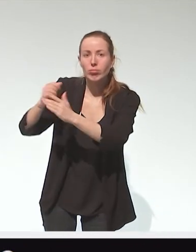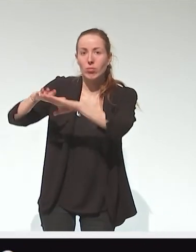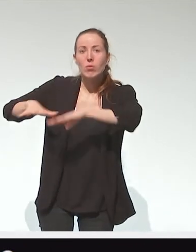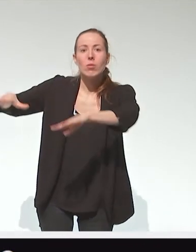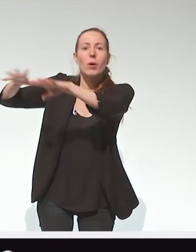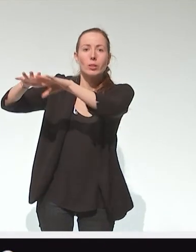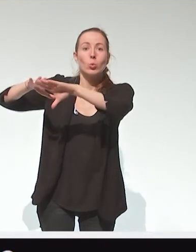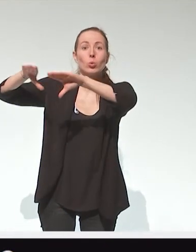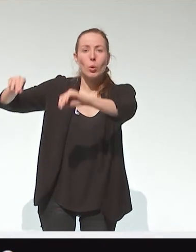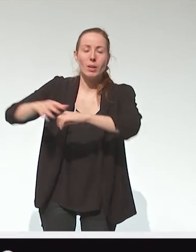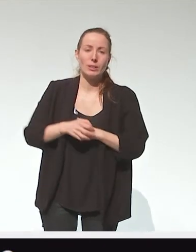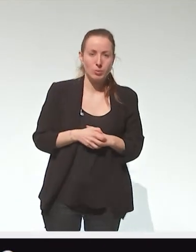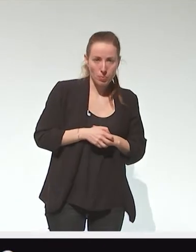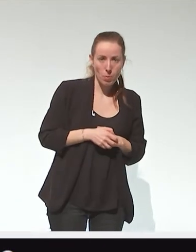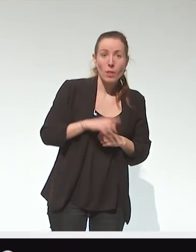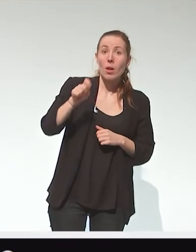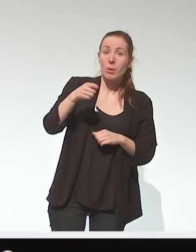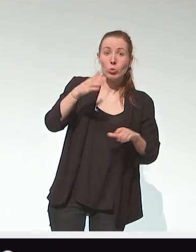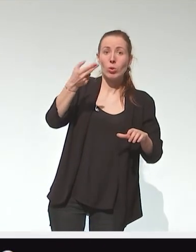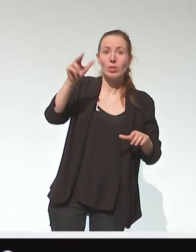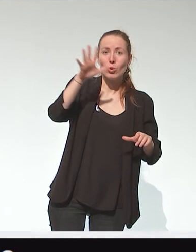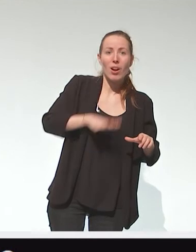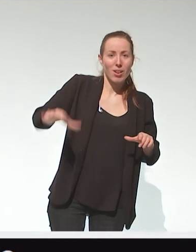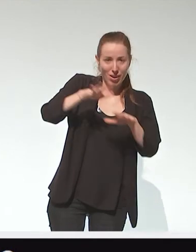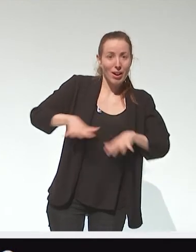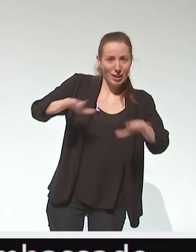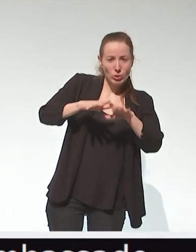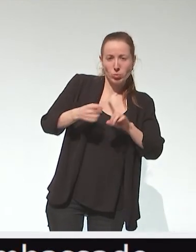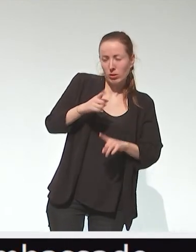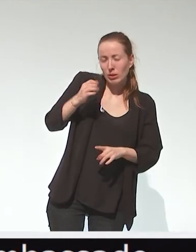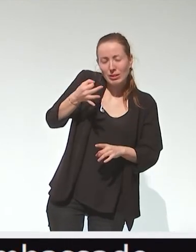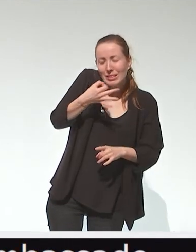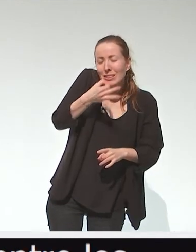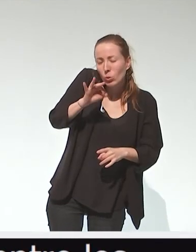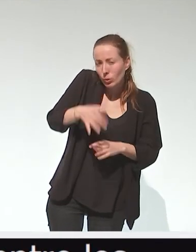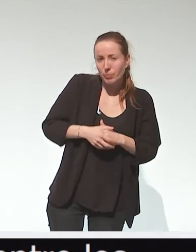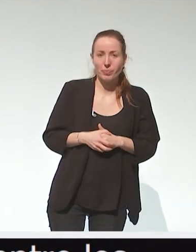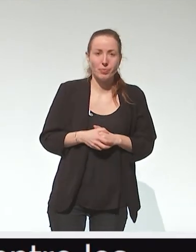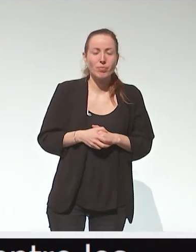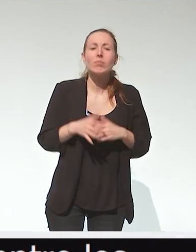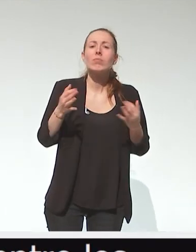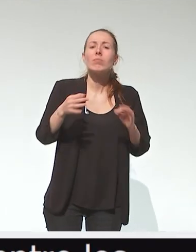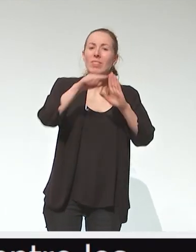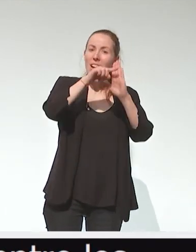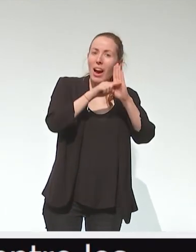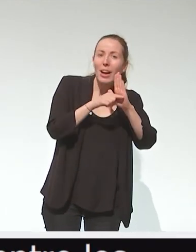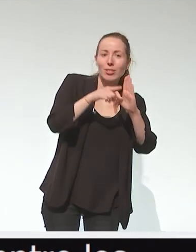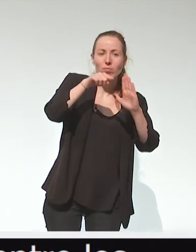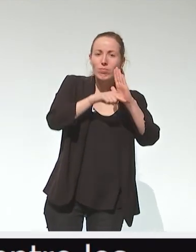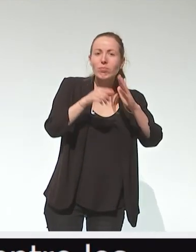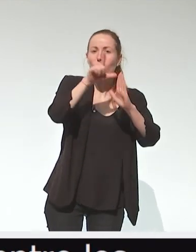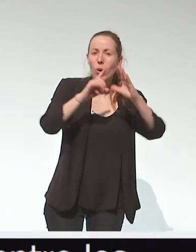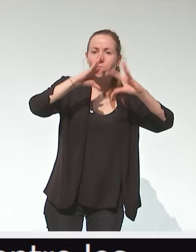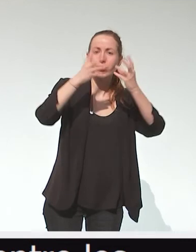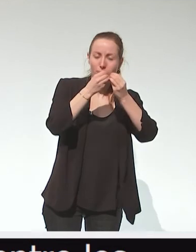as to support reasonable assistance to PWDs. So